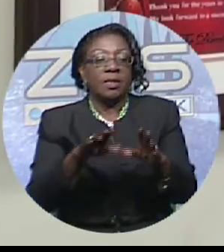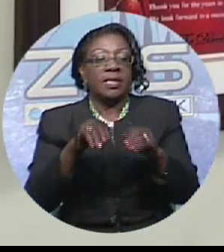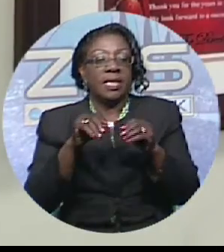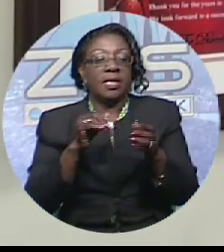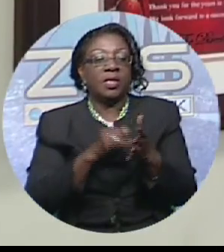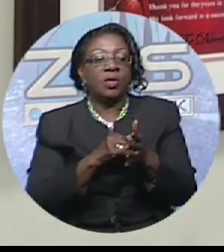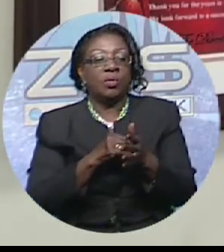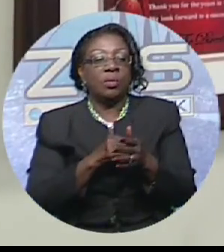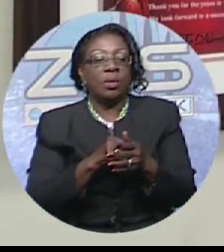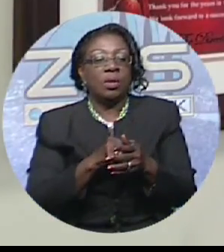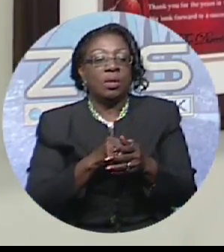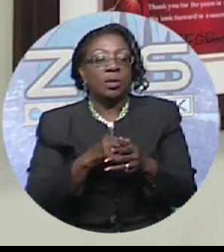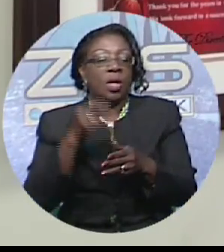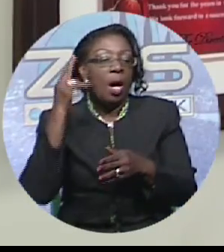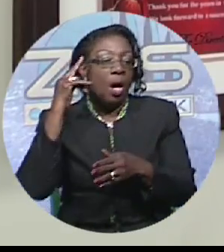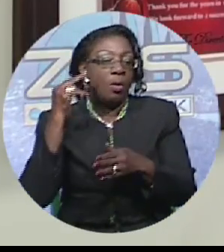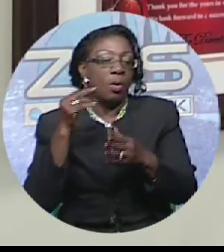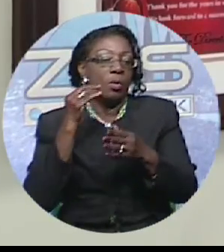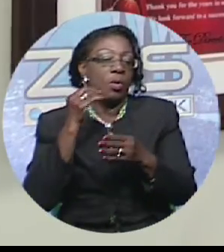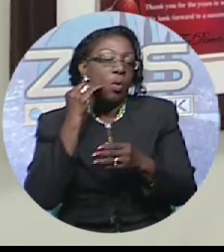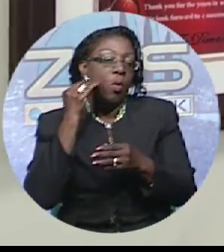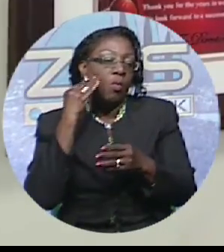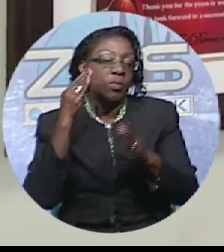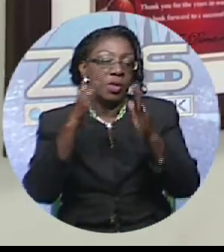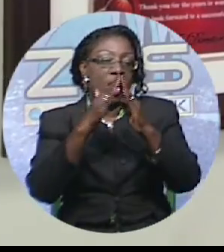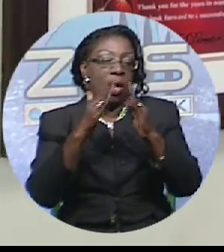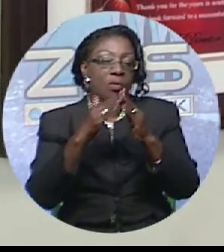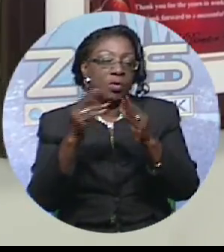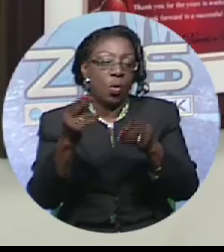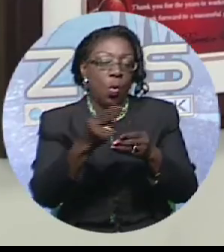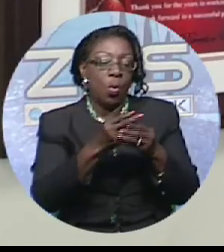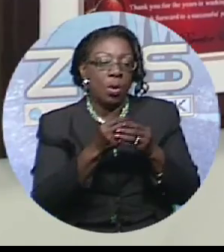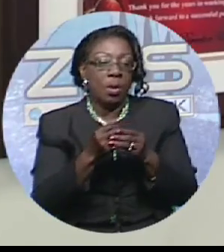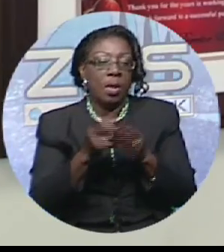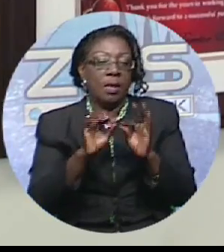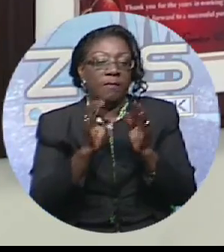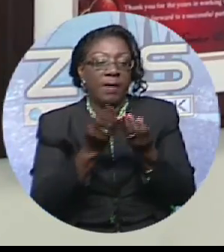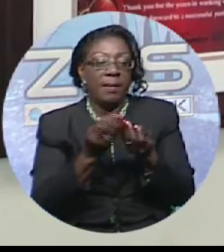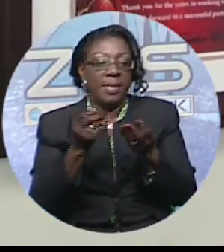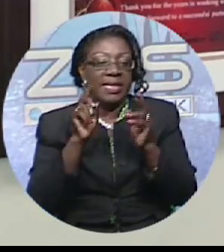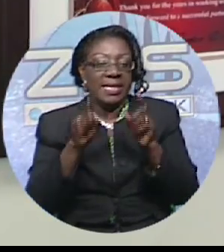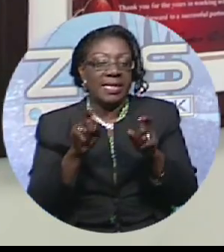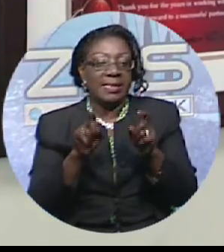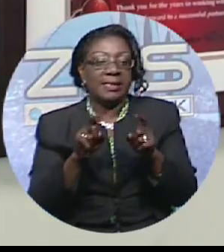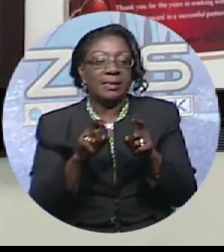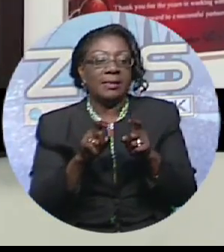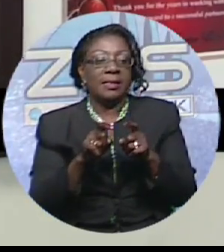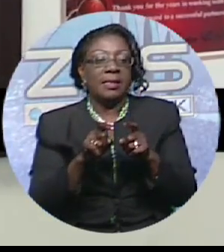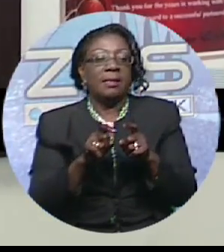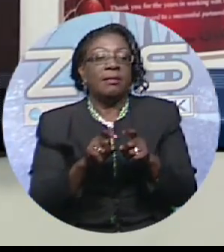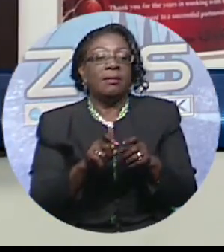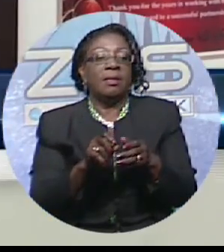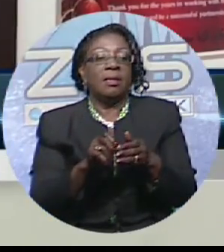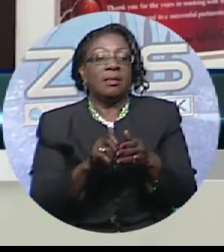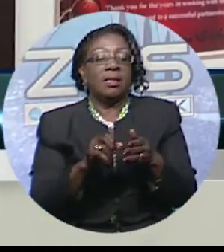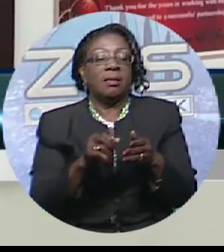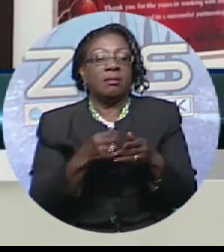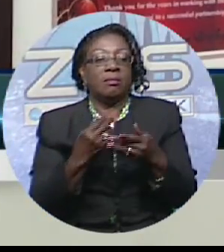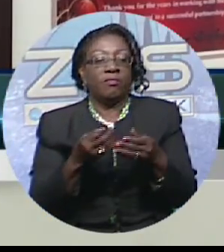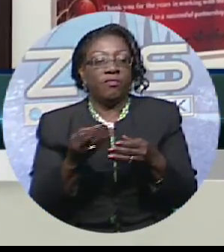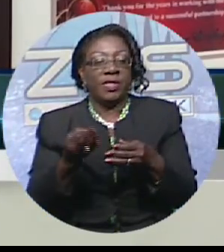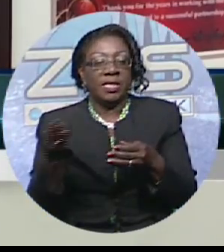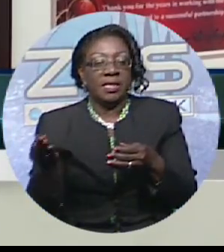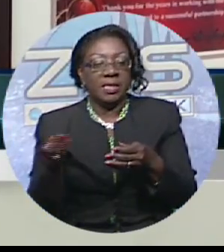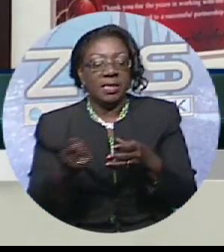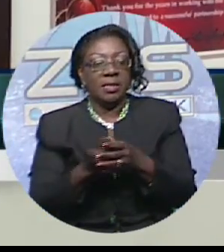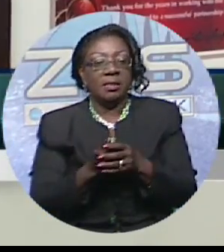to household, to human needs, to sectoral assessments, and by sectoral I mean critical utilities, the health sector,